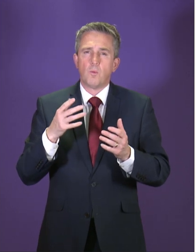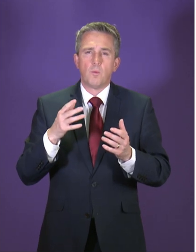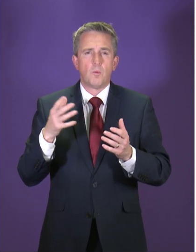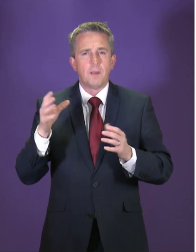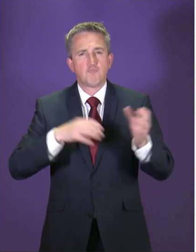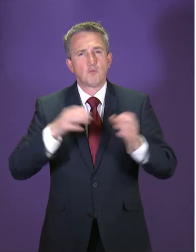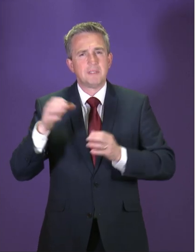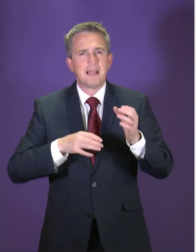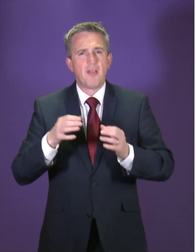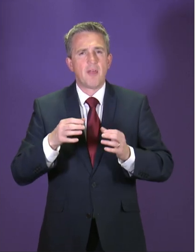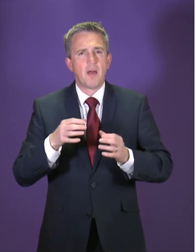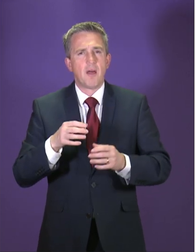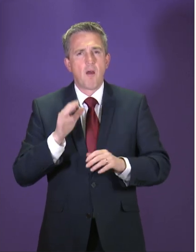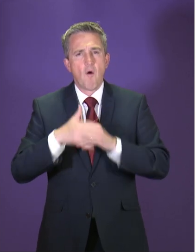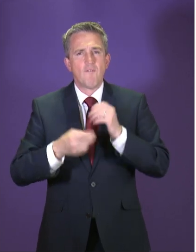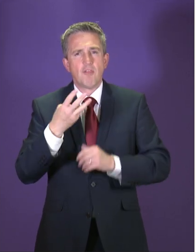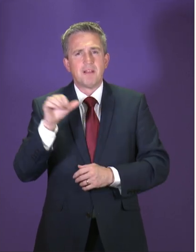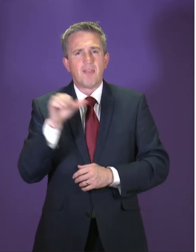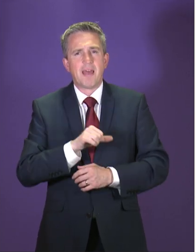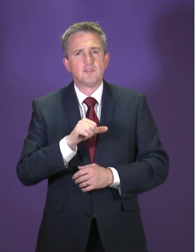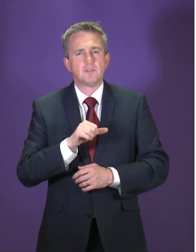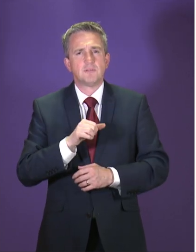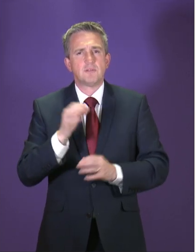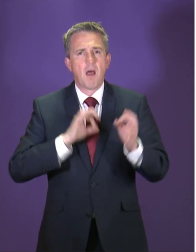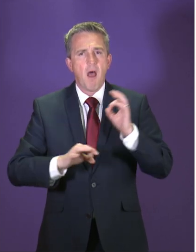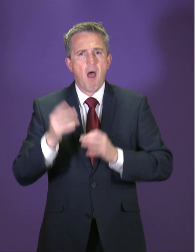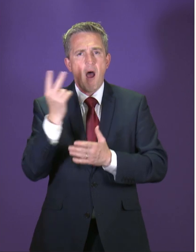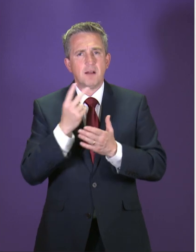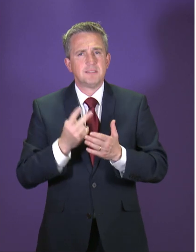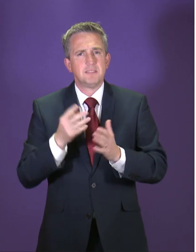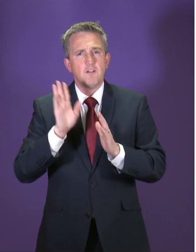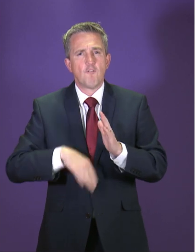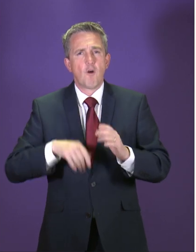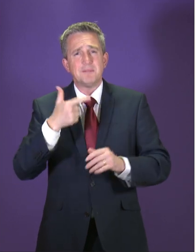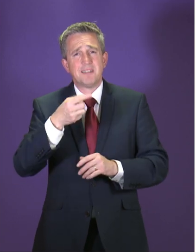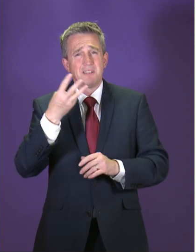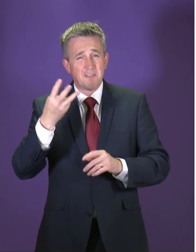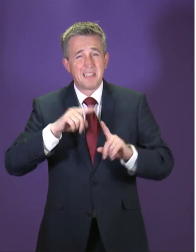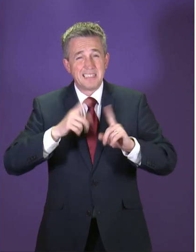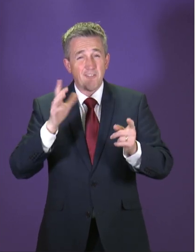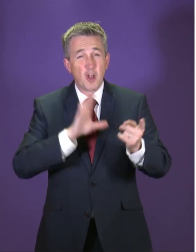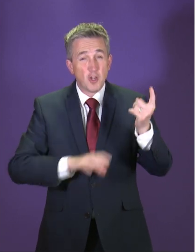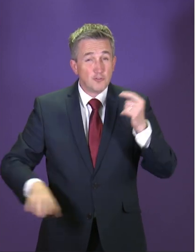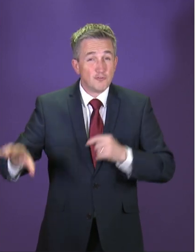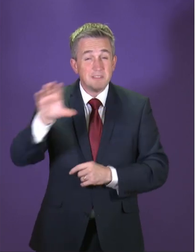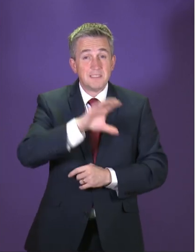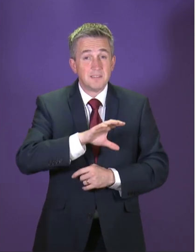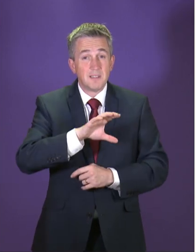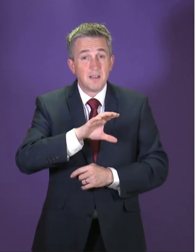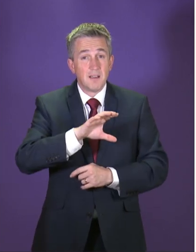3,300 artists coming from 73 different countries. We played